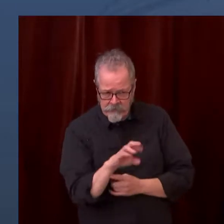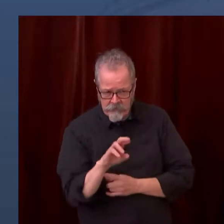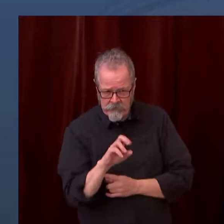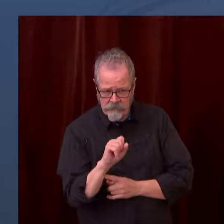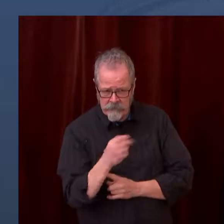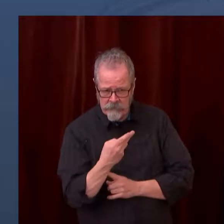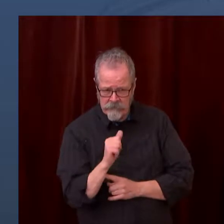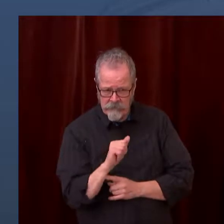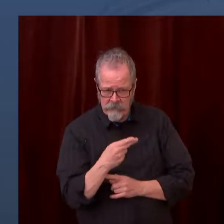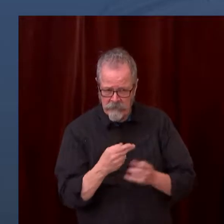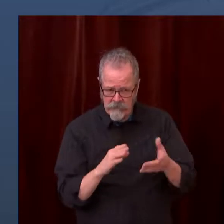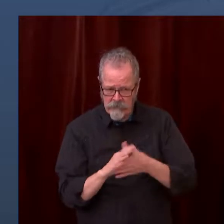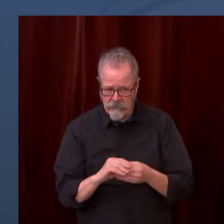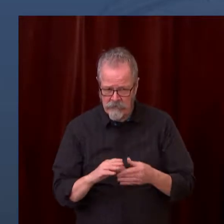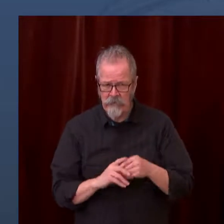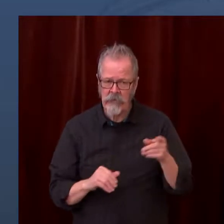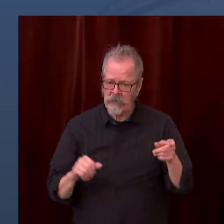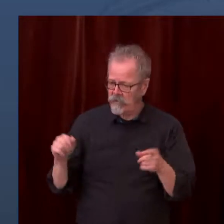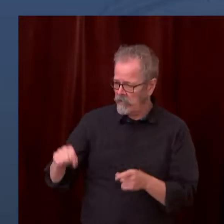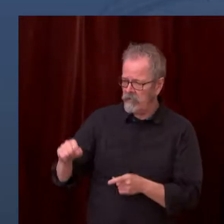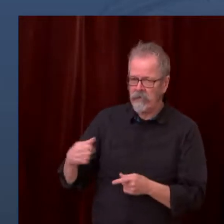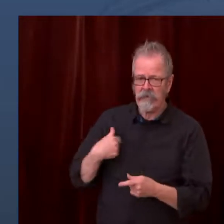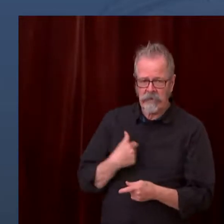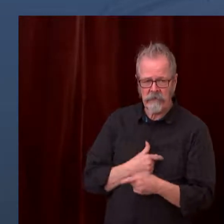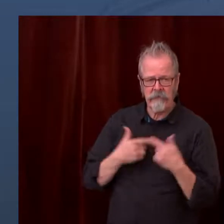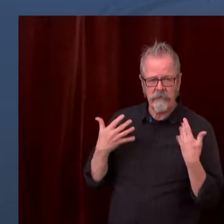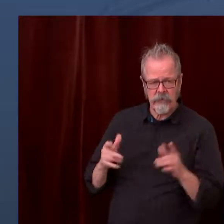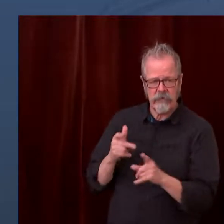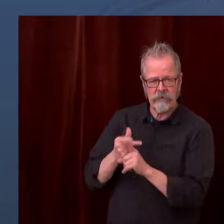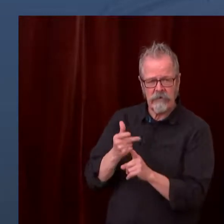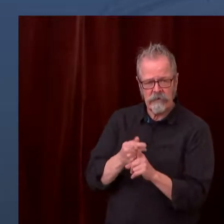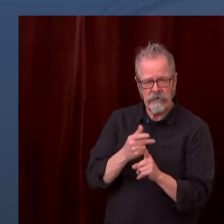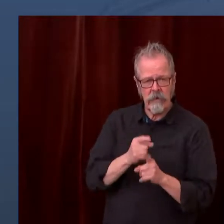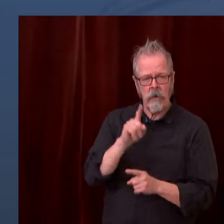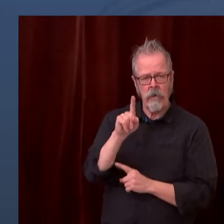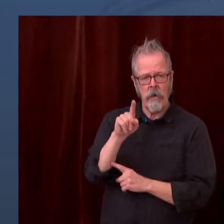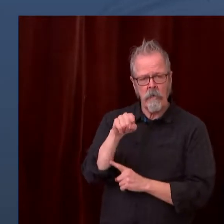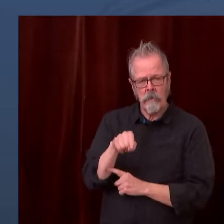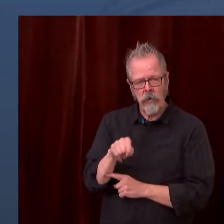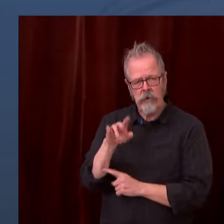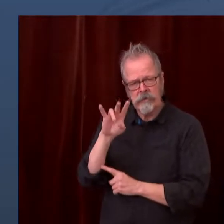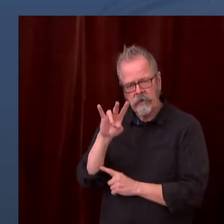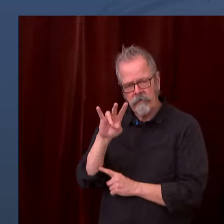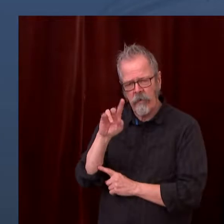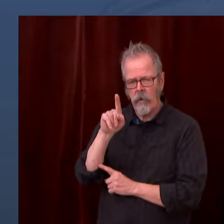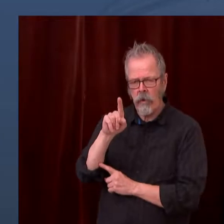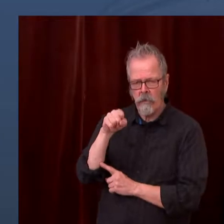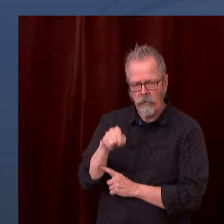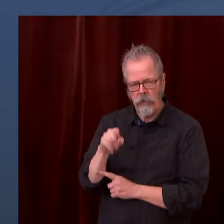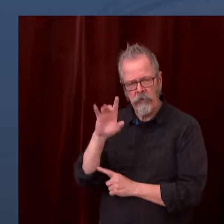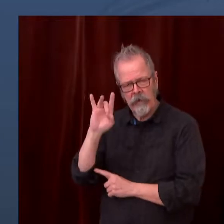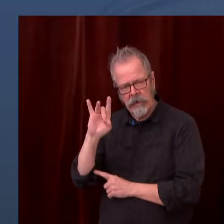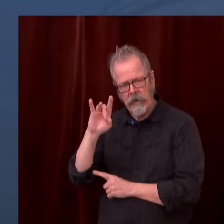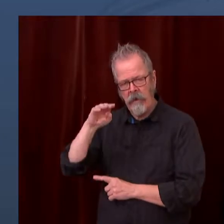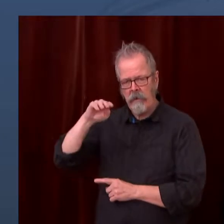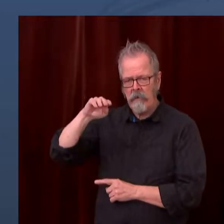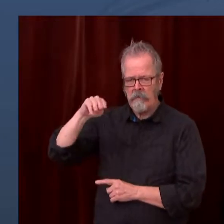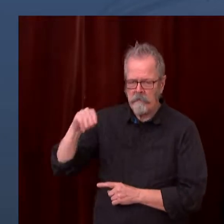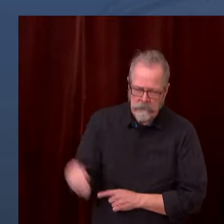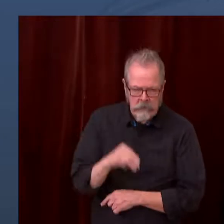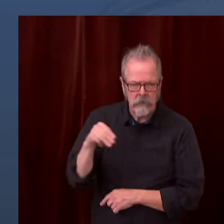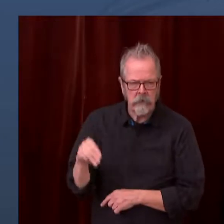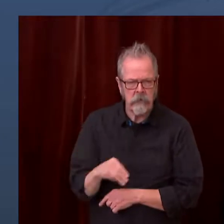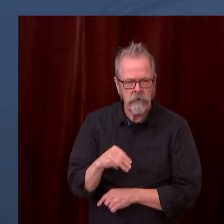administered, 1.7, 1.8 million vaccines and counting. So, I agree with you, Governor. I